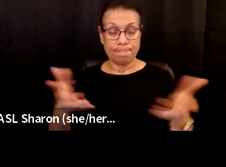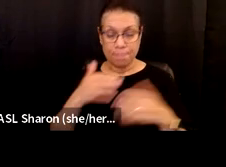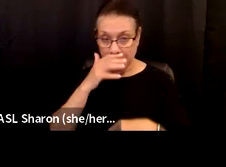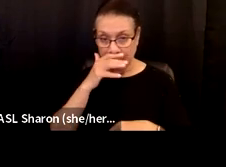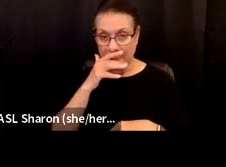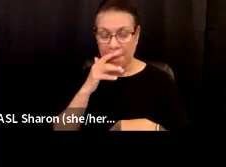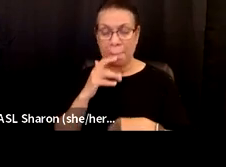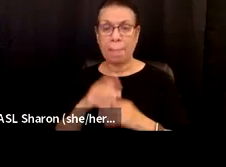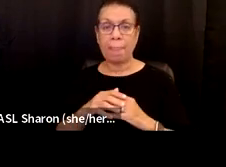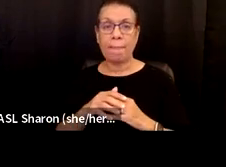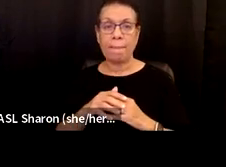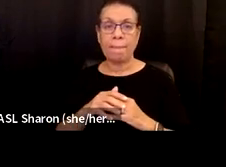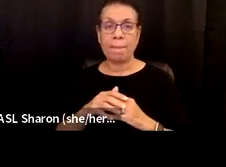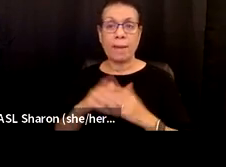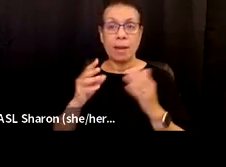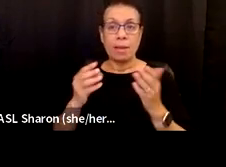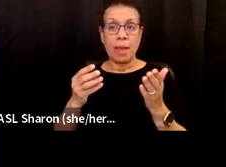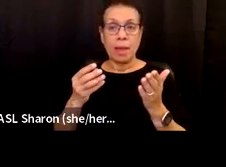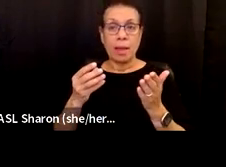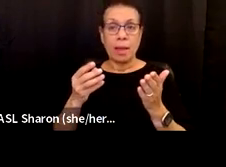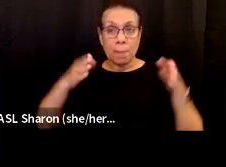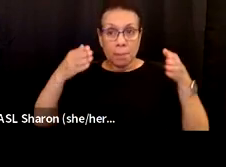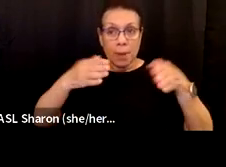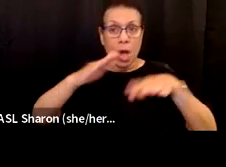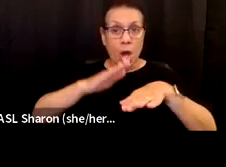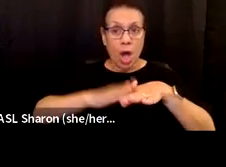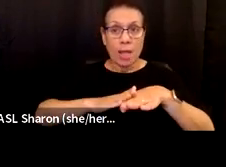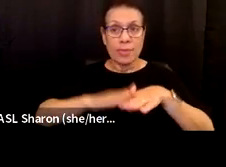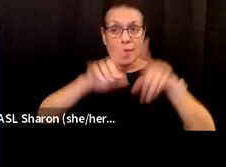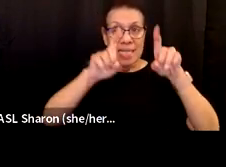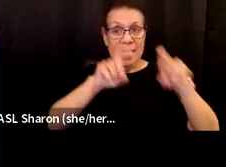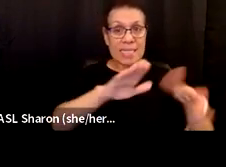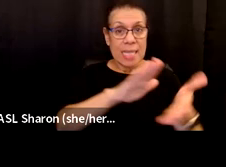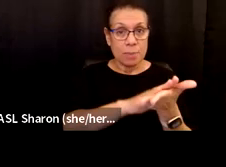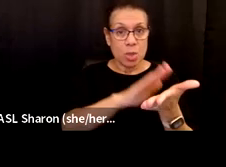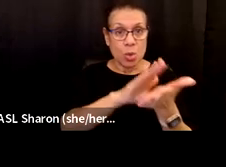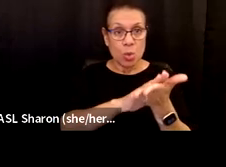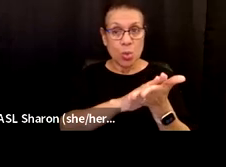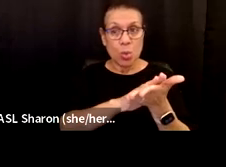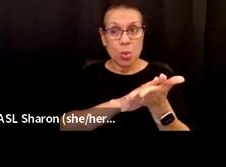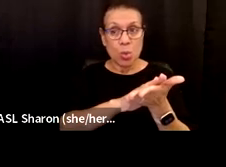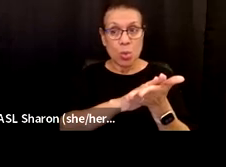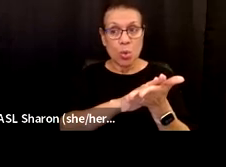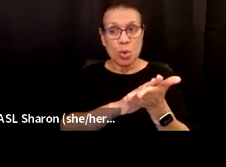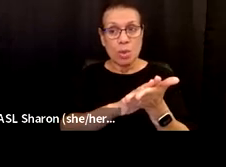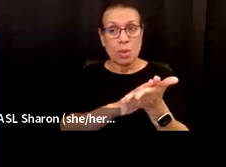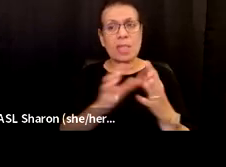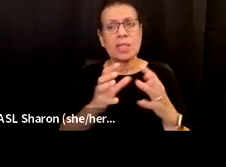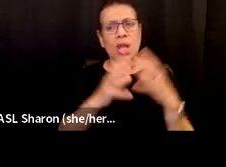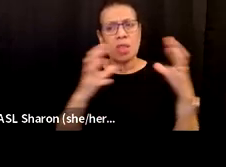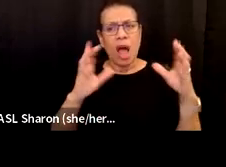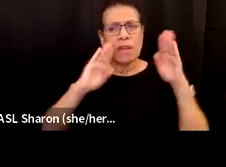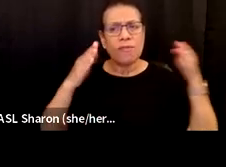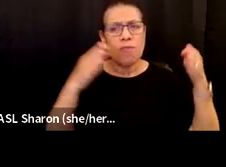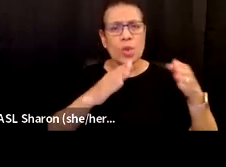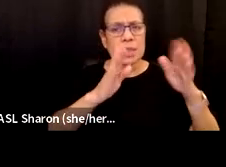attention that gets spent on our exam schools is um you know a huge amount of attention and